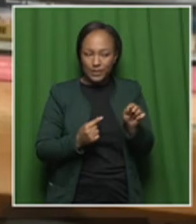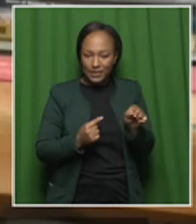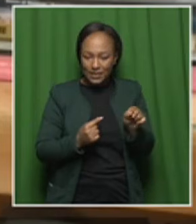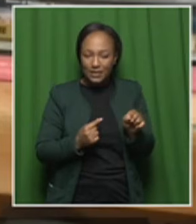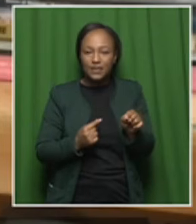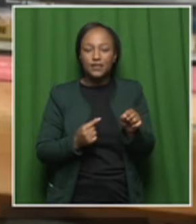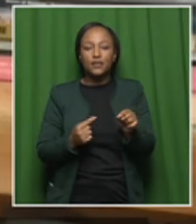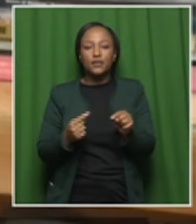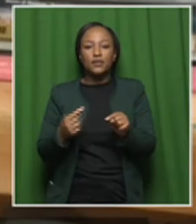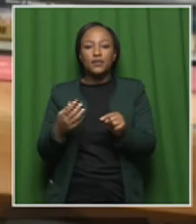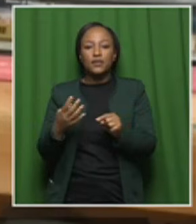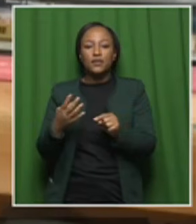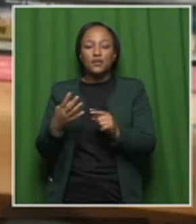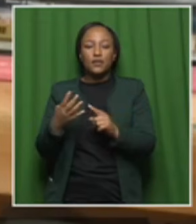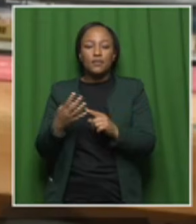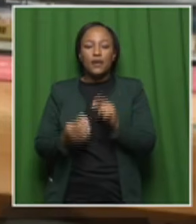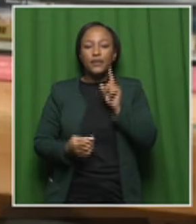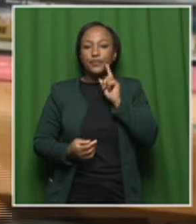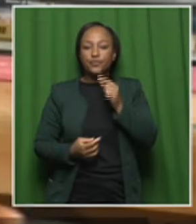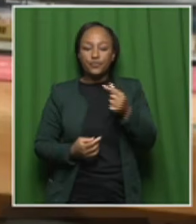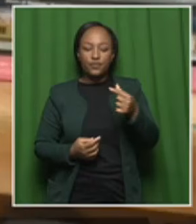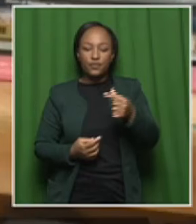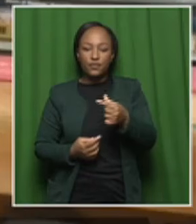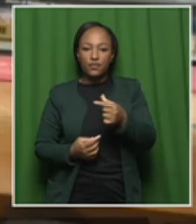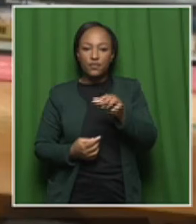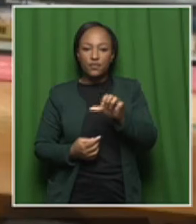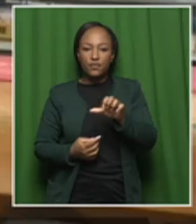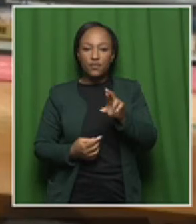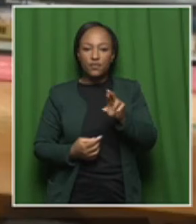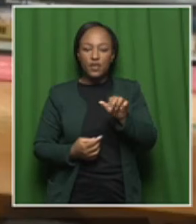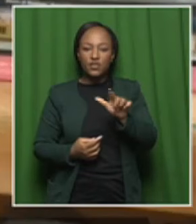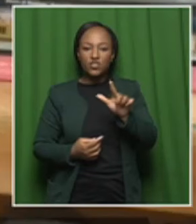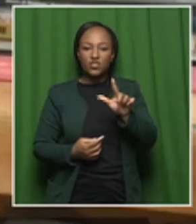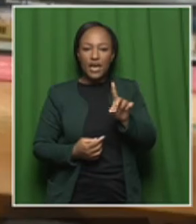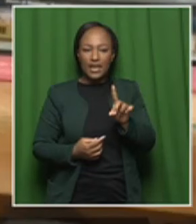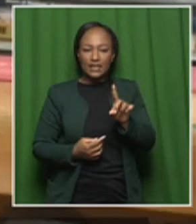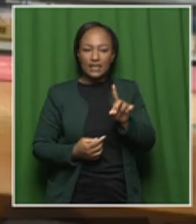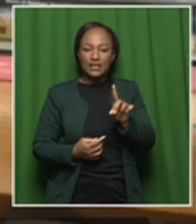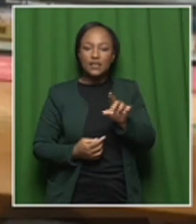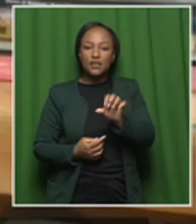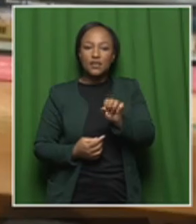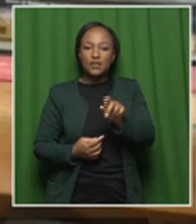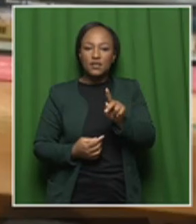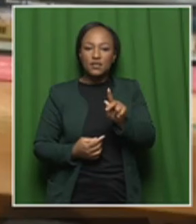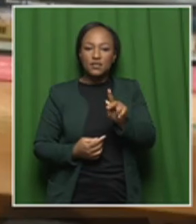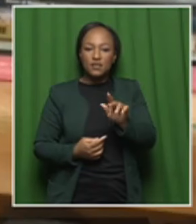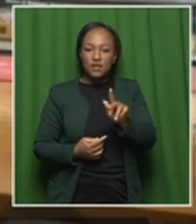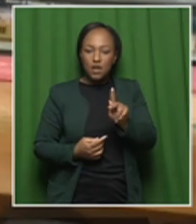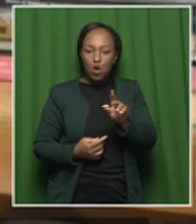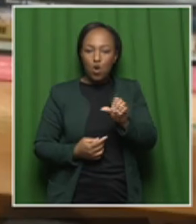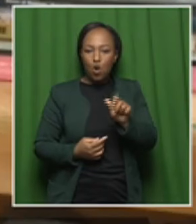I'm looking at Gerard Sikoto's painting of the Yellow House in Sophiatown. Yes.